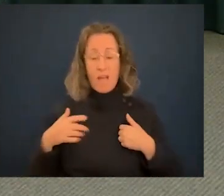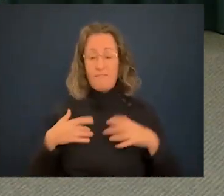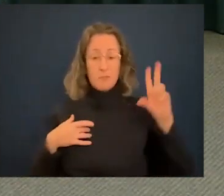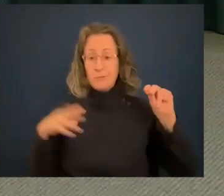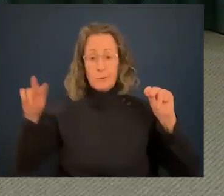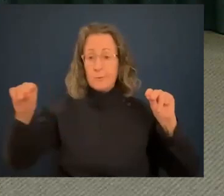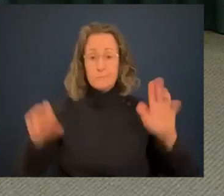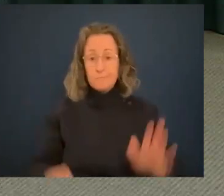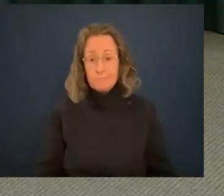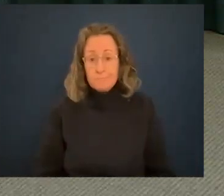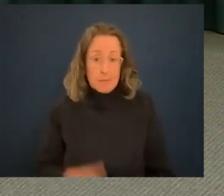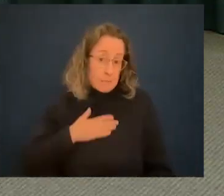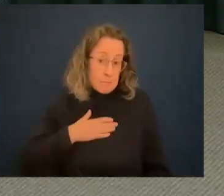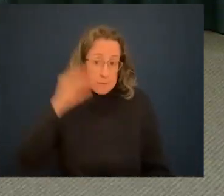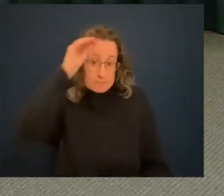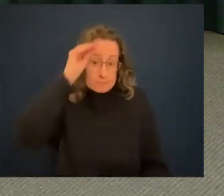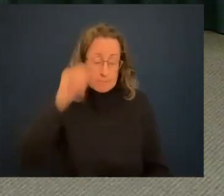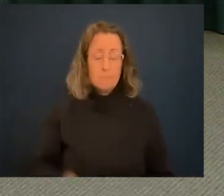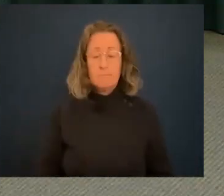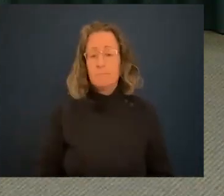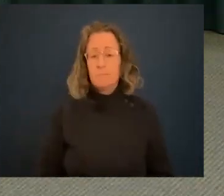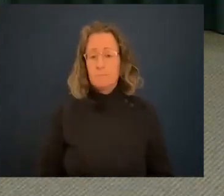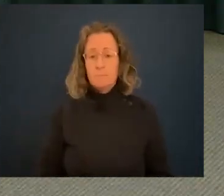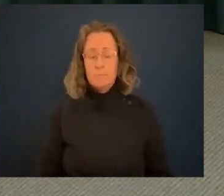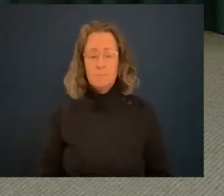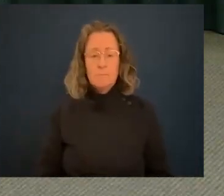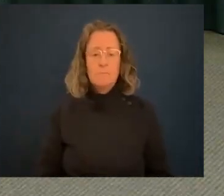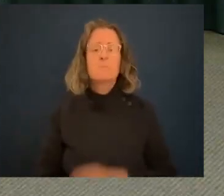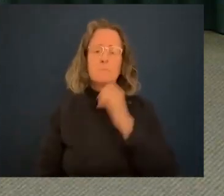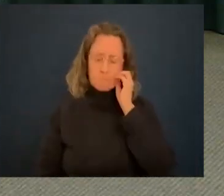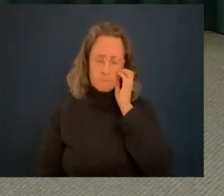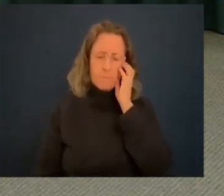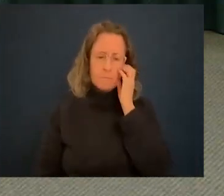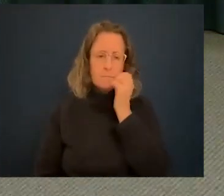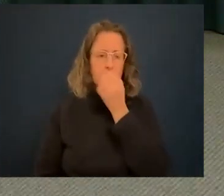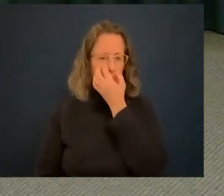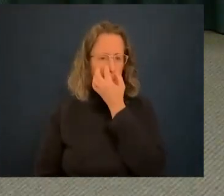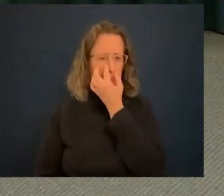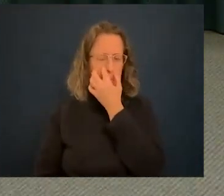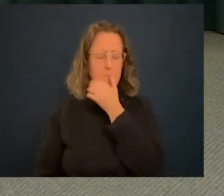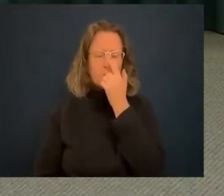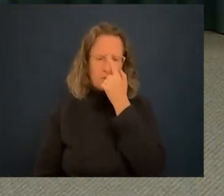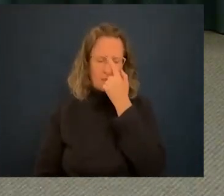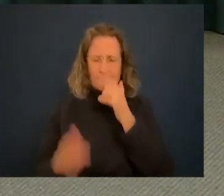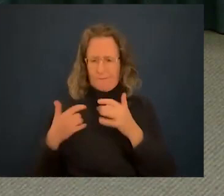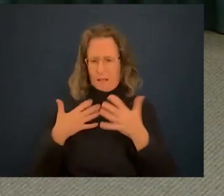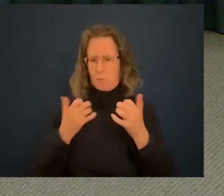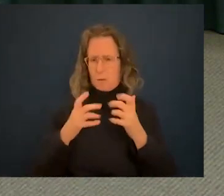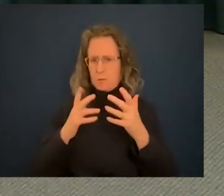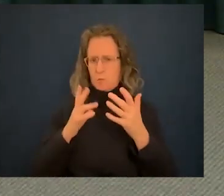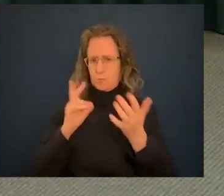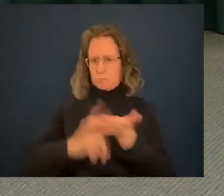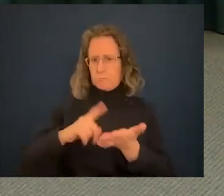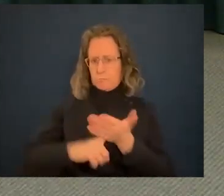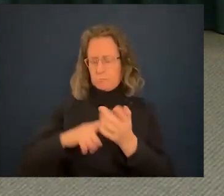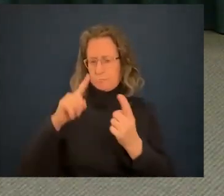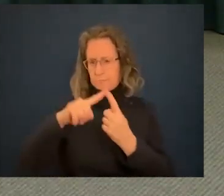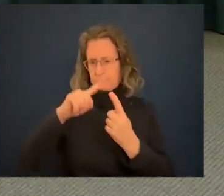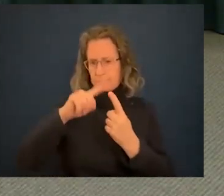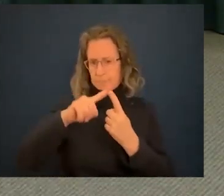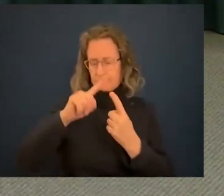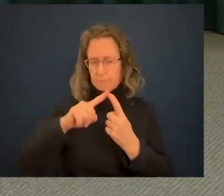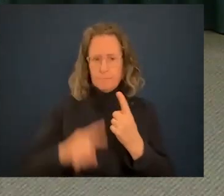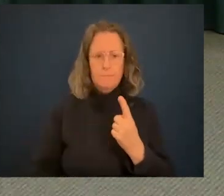okay um let me take a crack at the first one and Jess may have a crack of the second one um first one uh